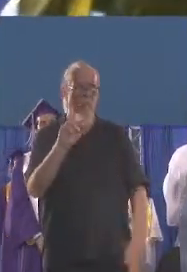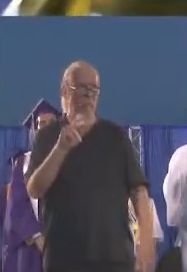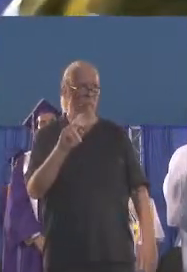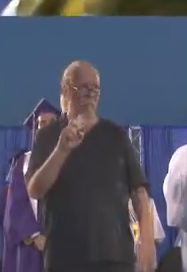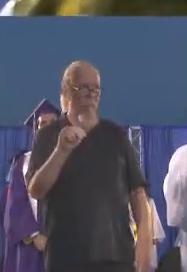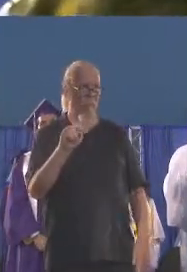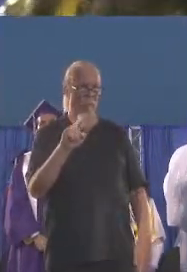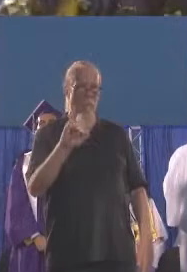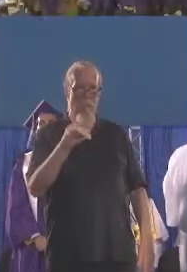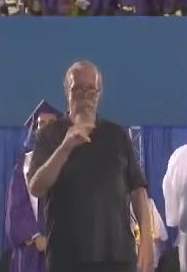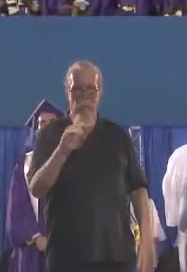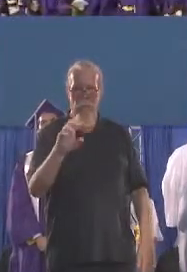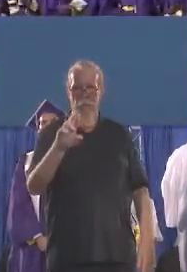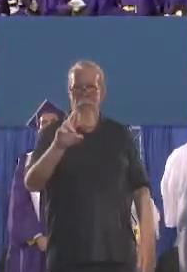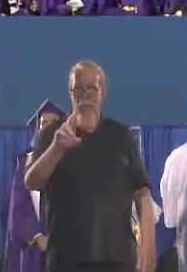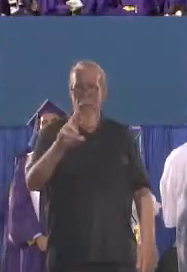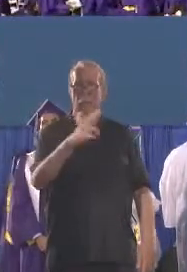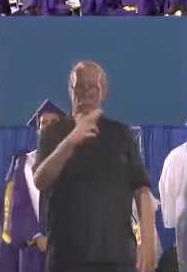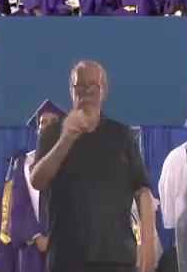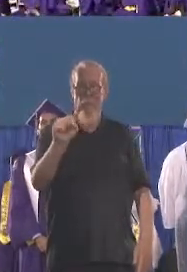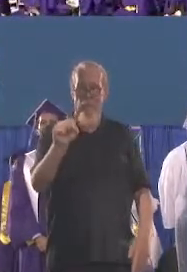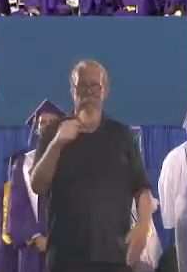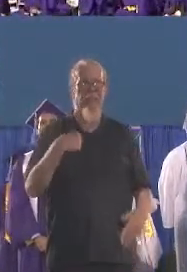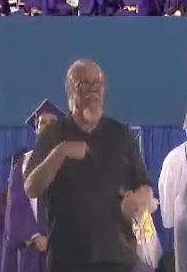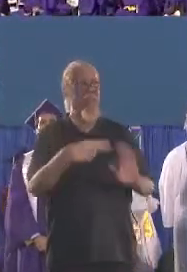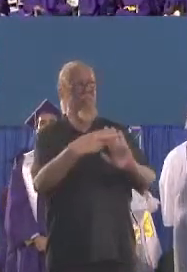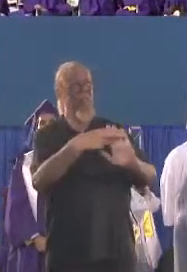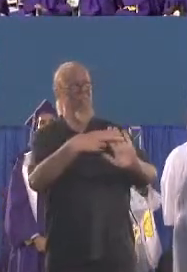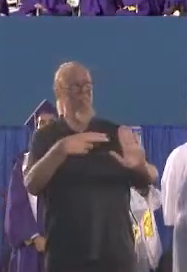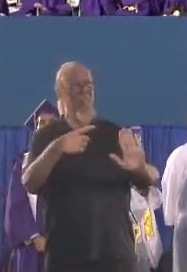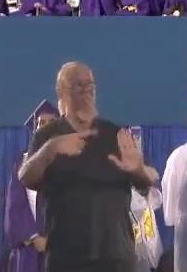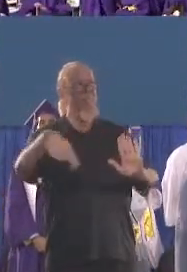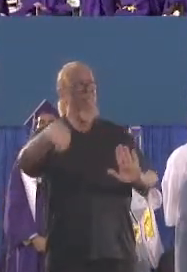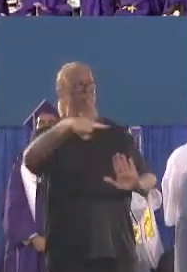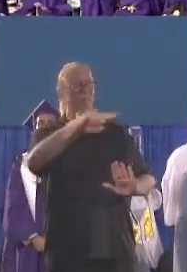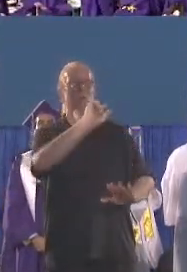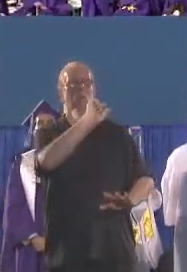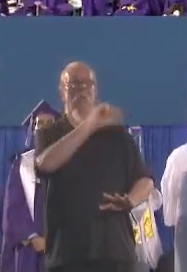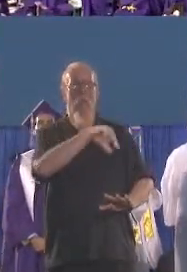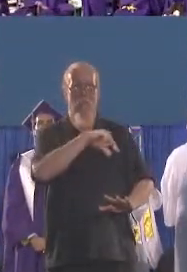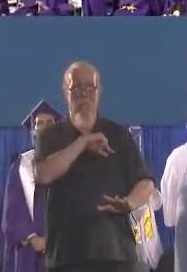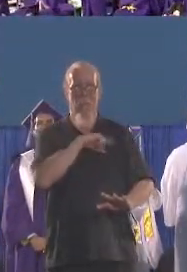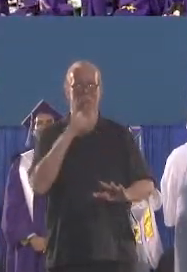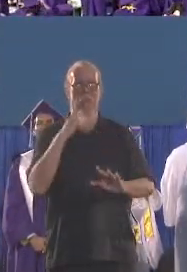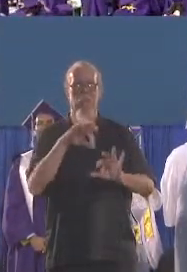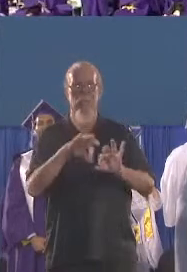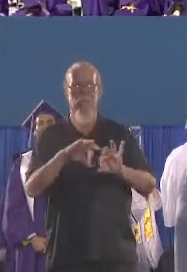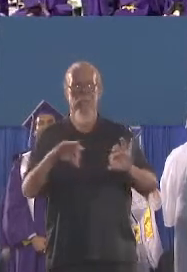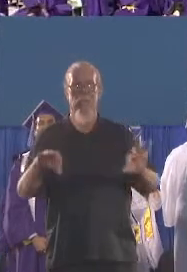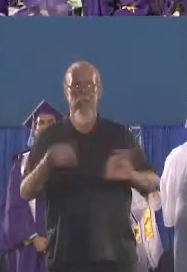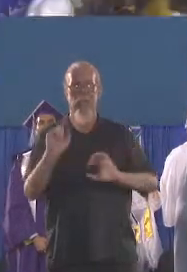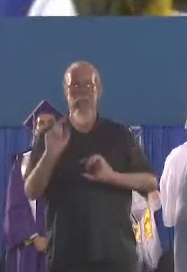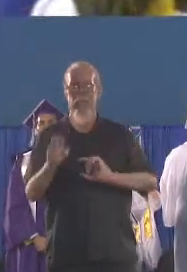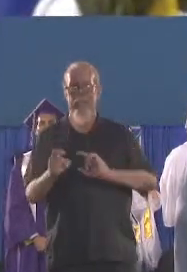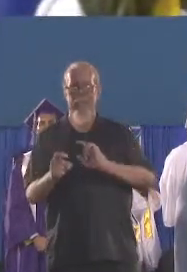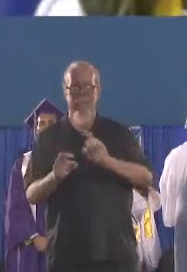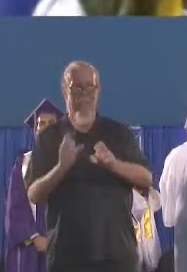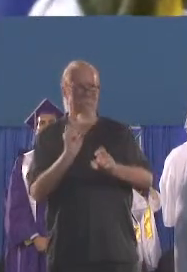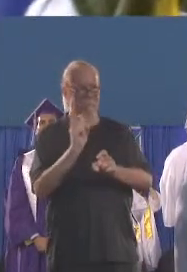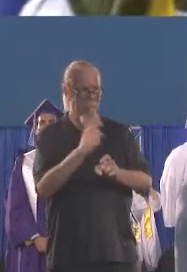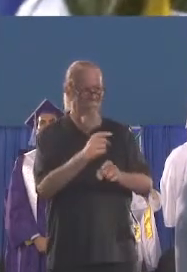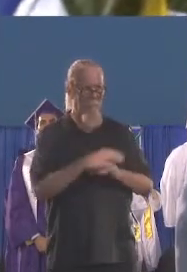and declare the assembled candidates qualified for the award about to be presented. On behalf of the